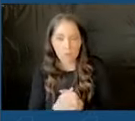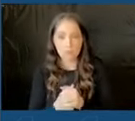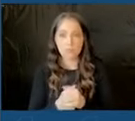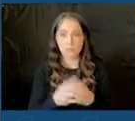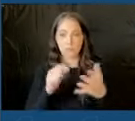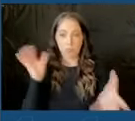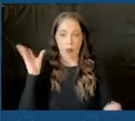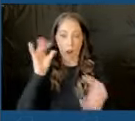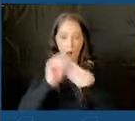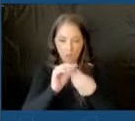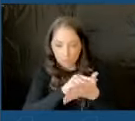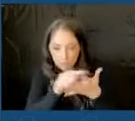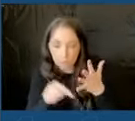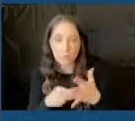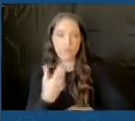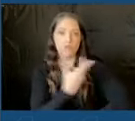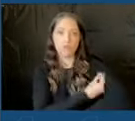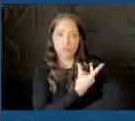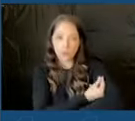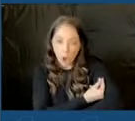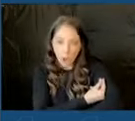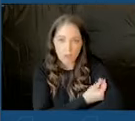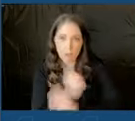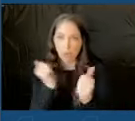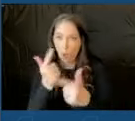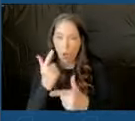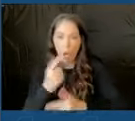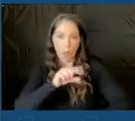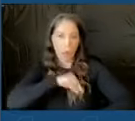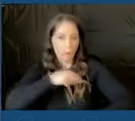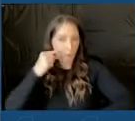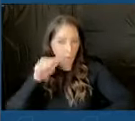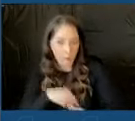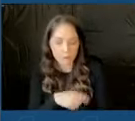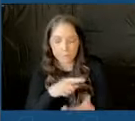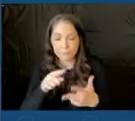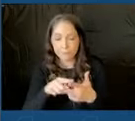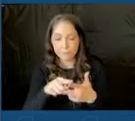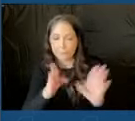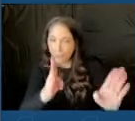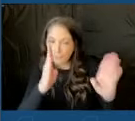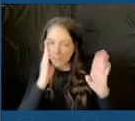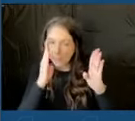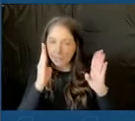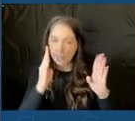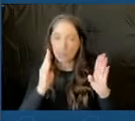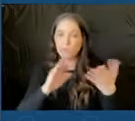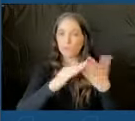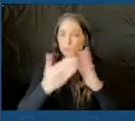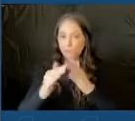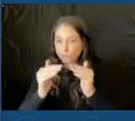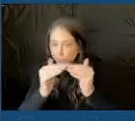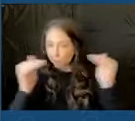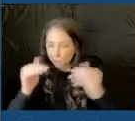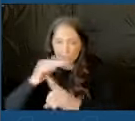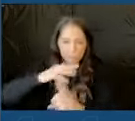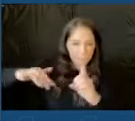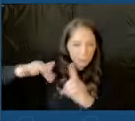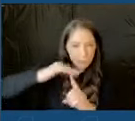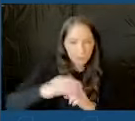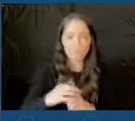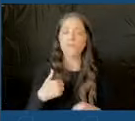of your shots that you're eligible for, paying attention to your context, I'm confident that we're